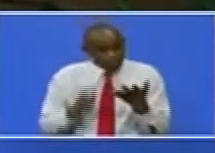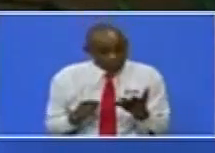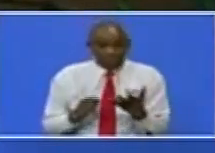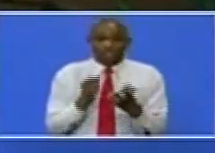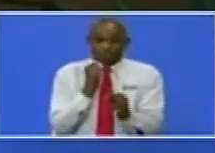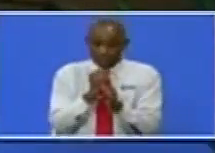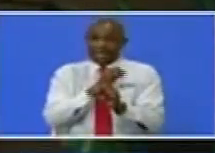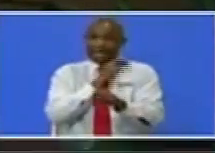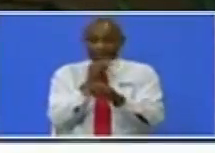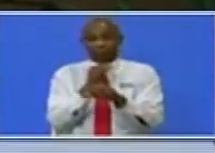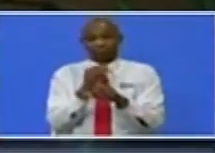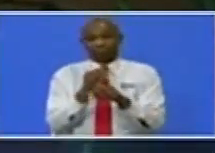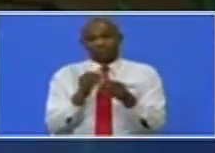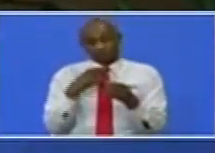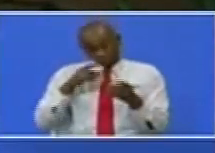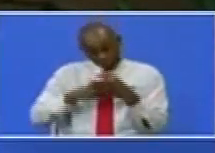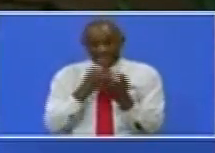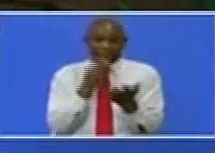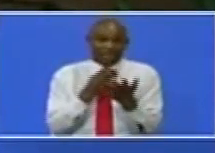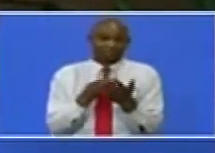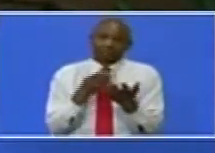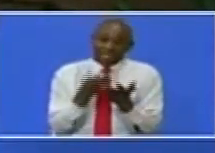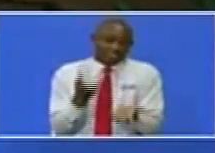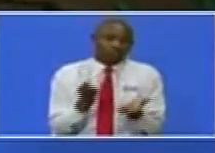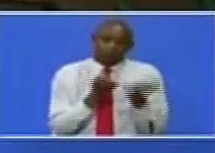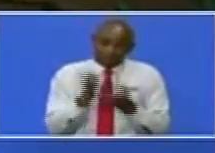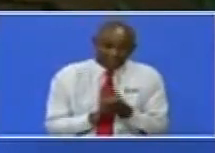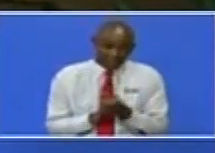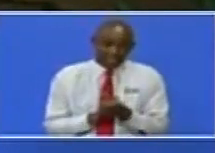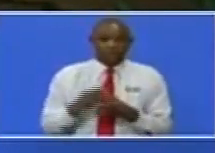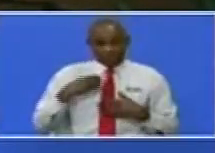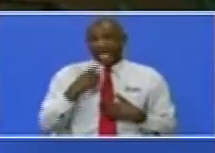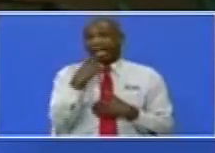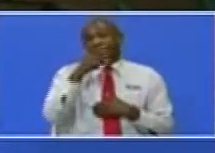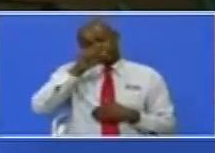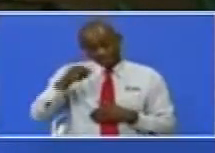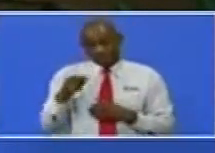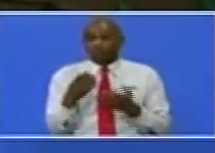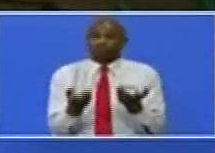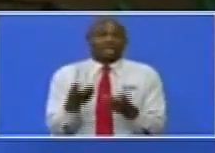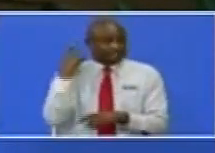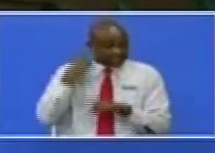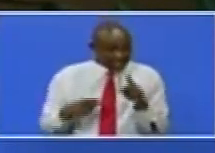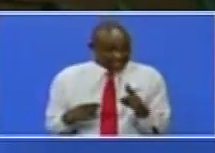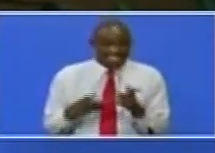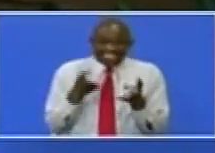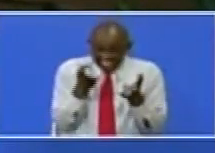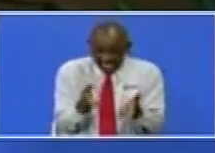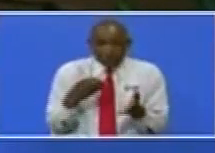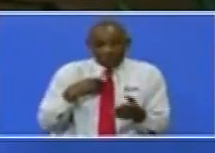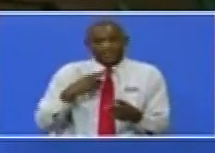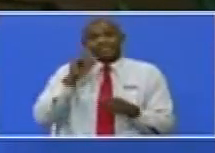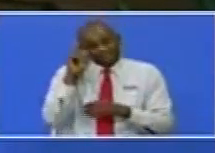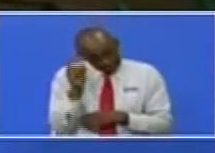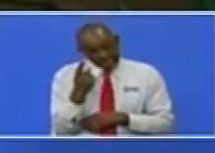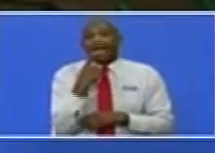working capital in order to prepare the long-term capital structure of the business. We drew $100 million mid last year. We are about to draw the second